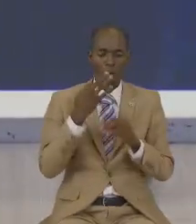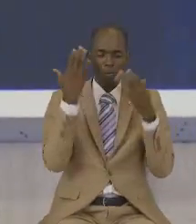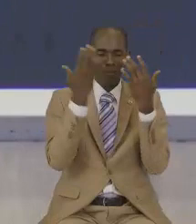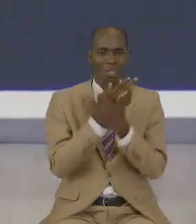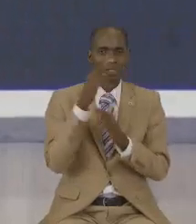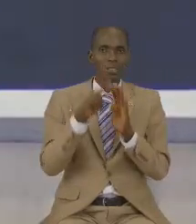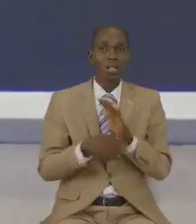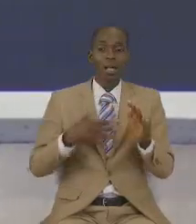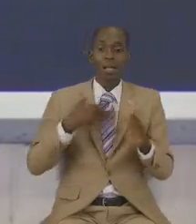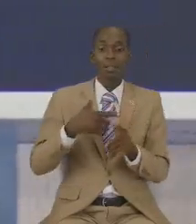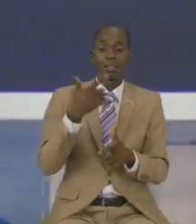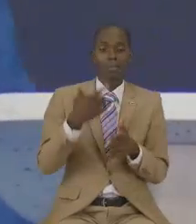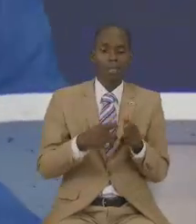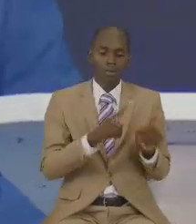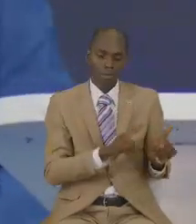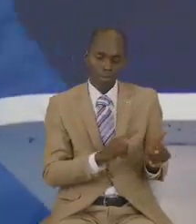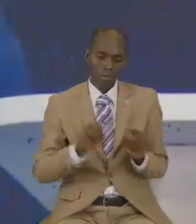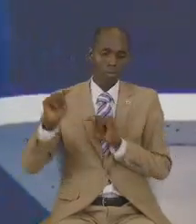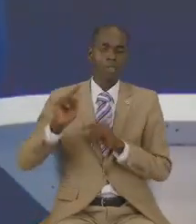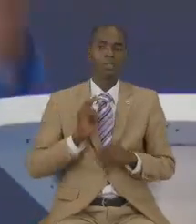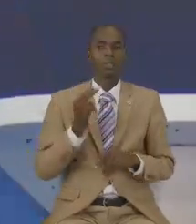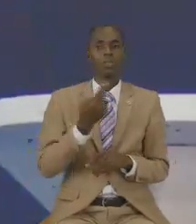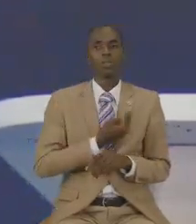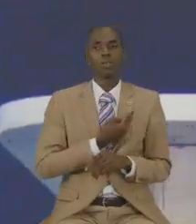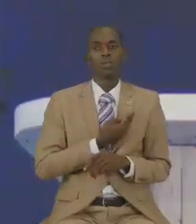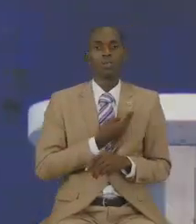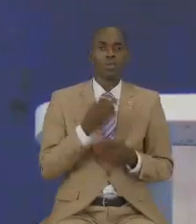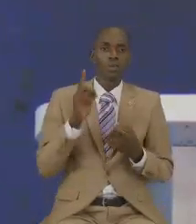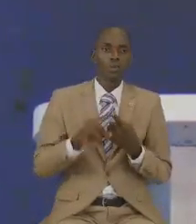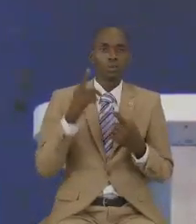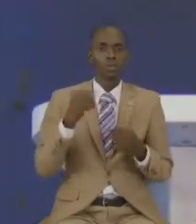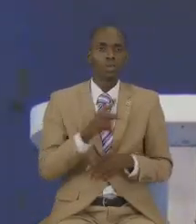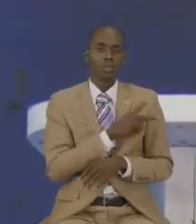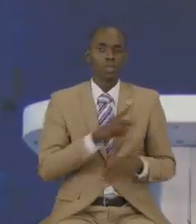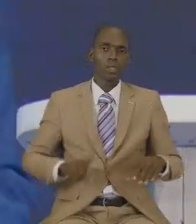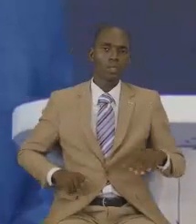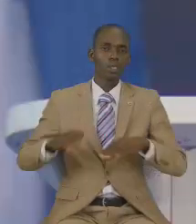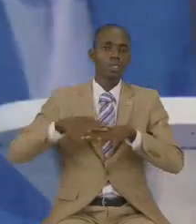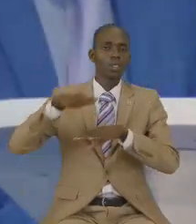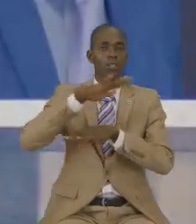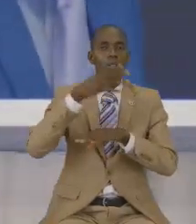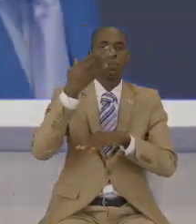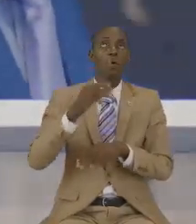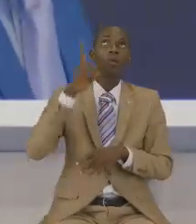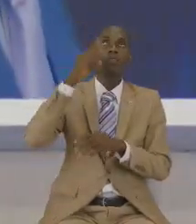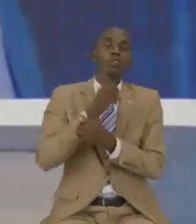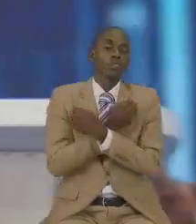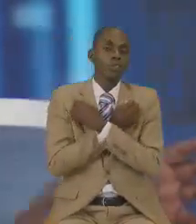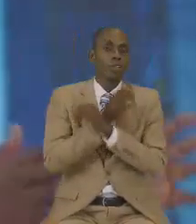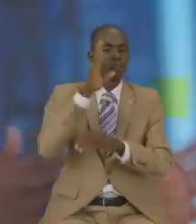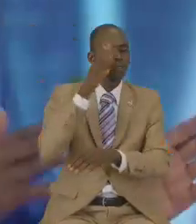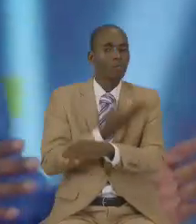and then he has translated us into the kingdom of his dear son.